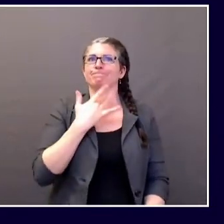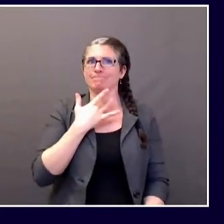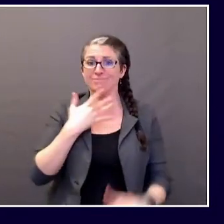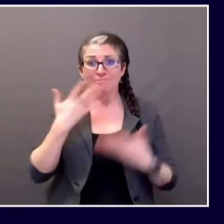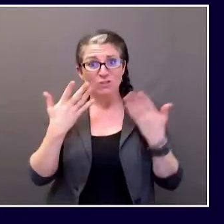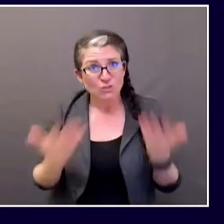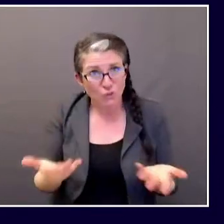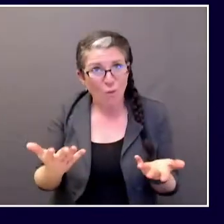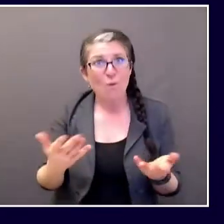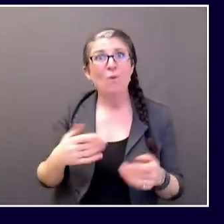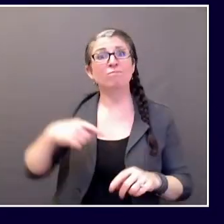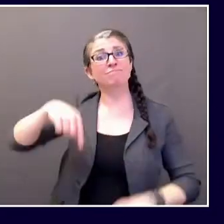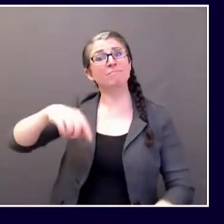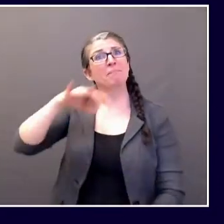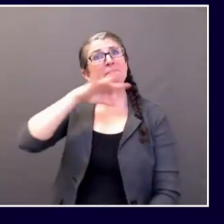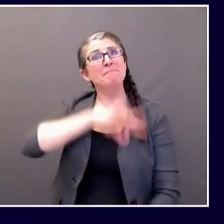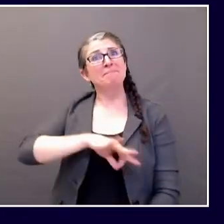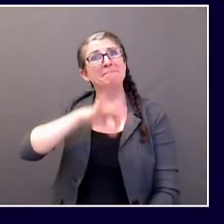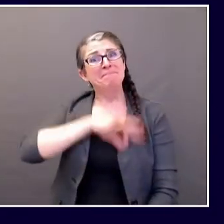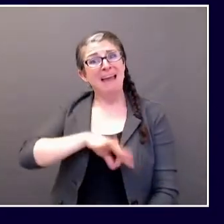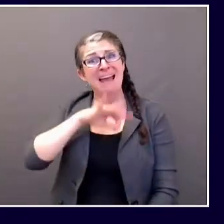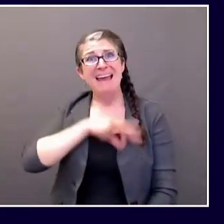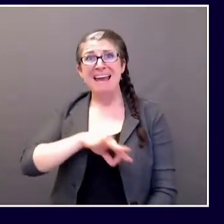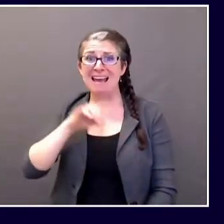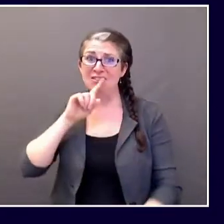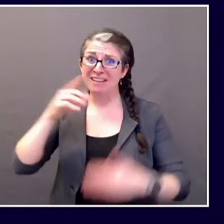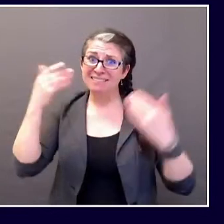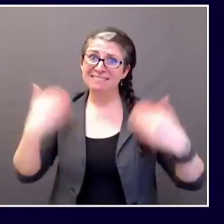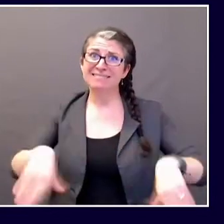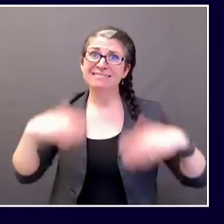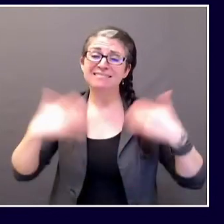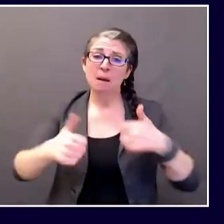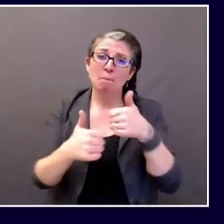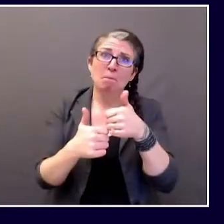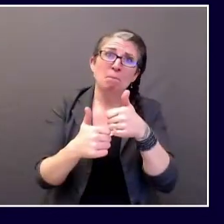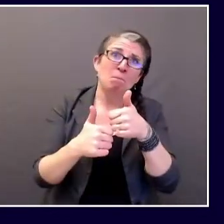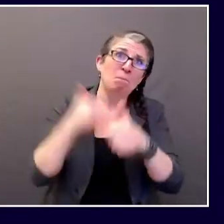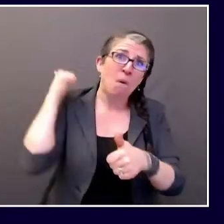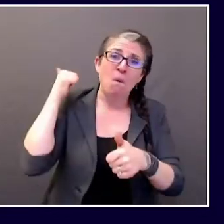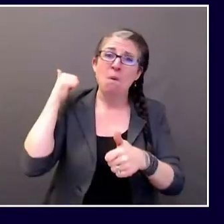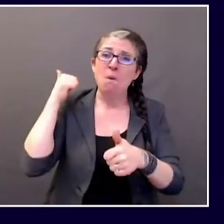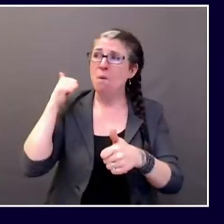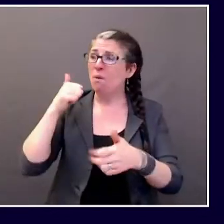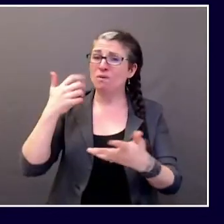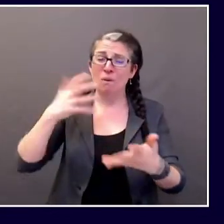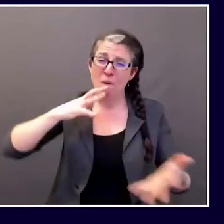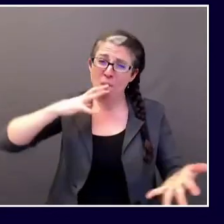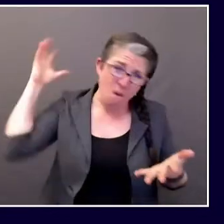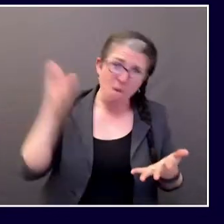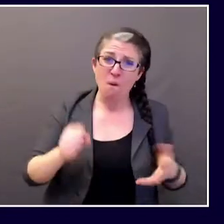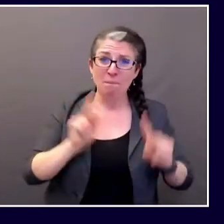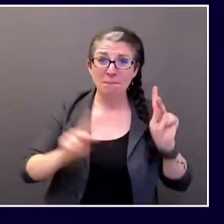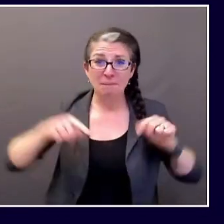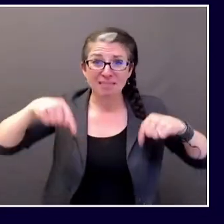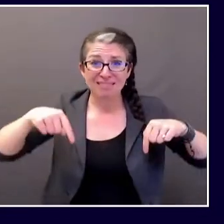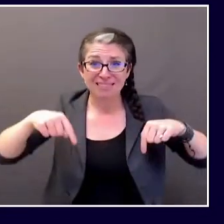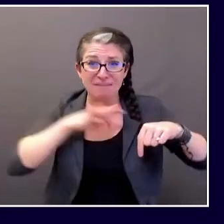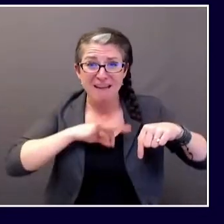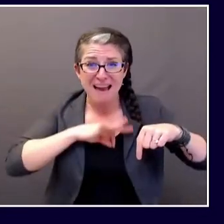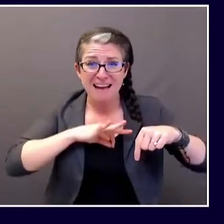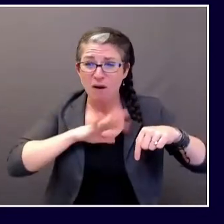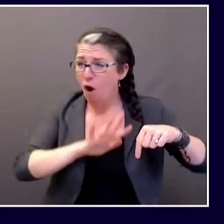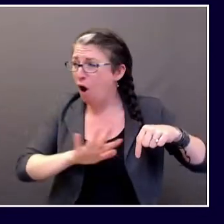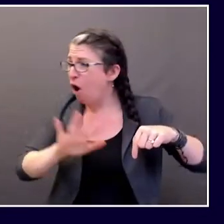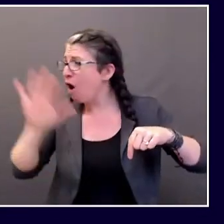we recognize, of course, that any approach right now is one where we had to choose between a number of